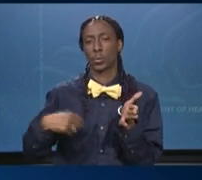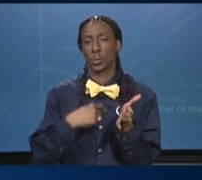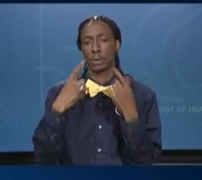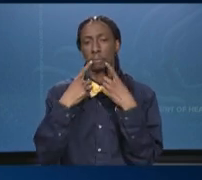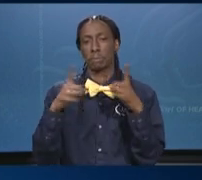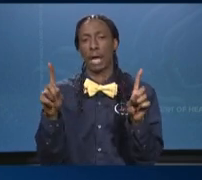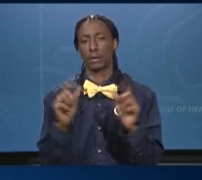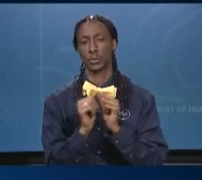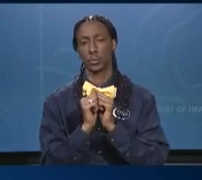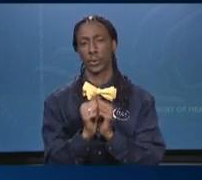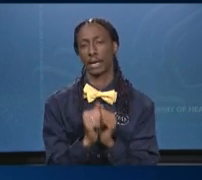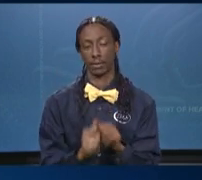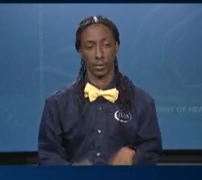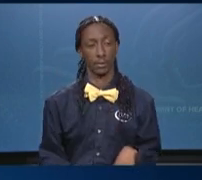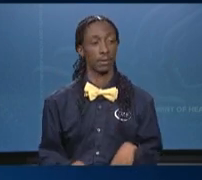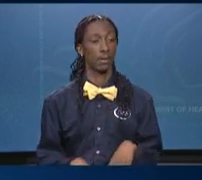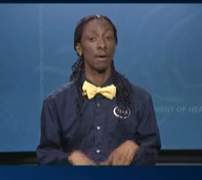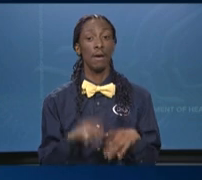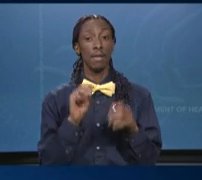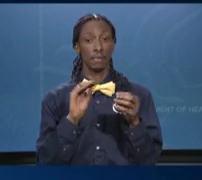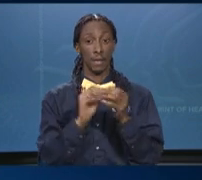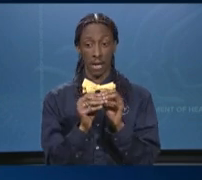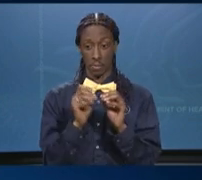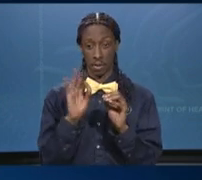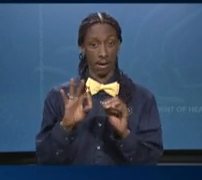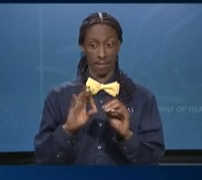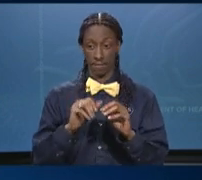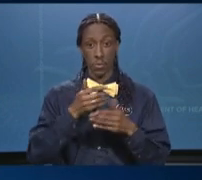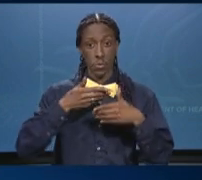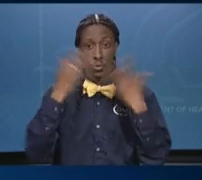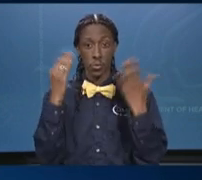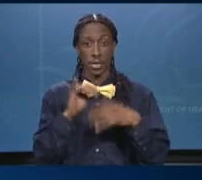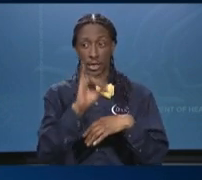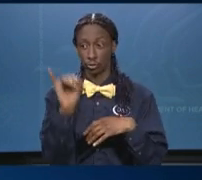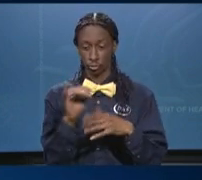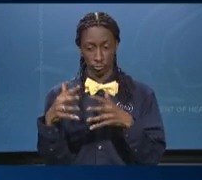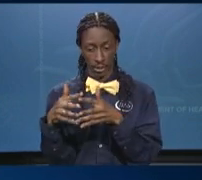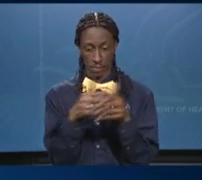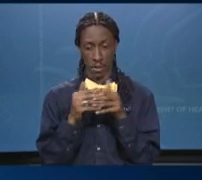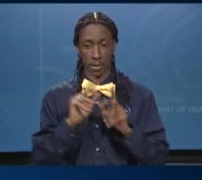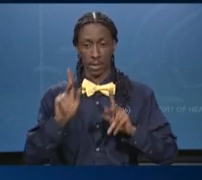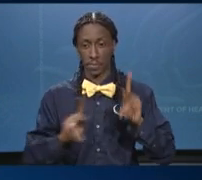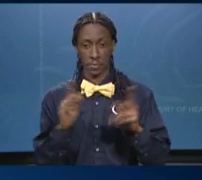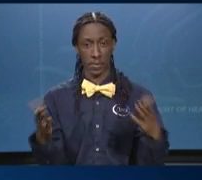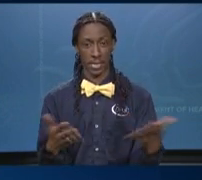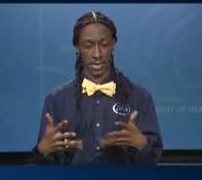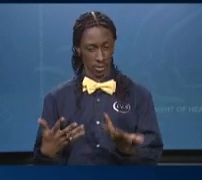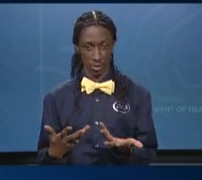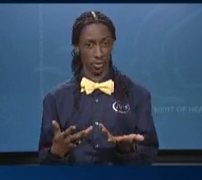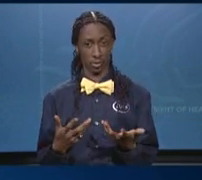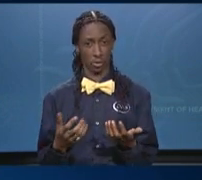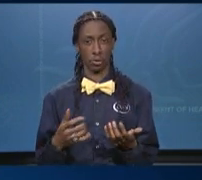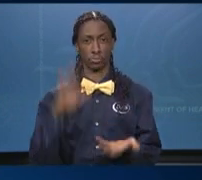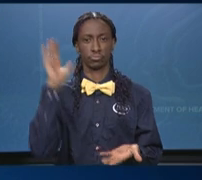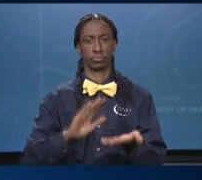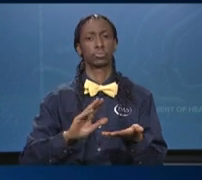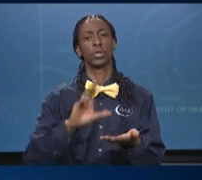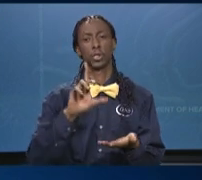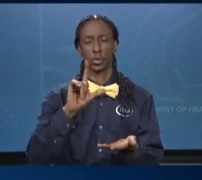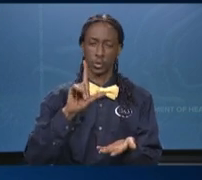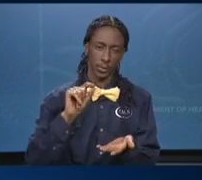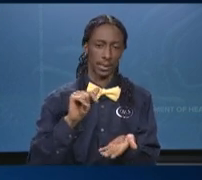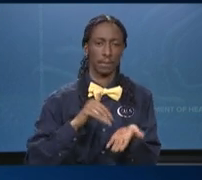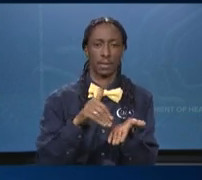We've reduced the number of uninsured Americans in this country by 20 million. We have extended